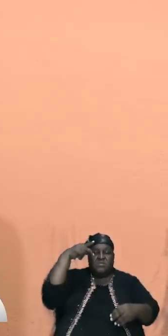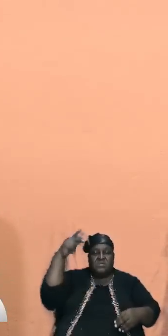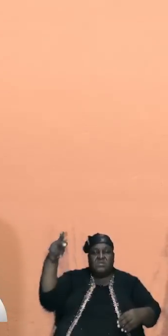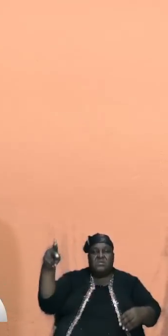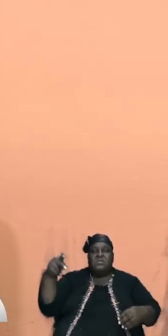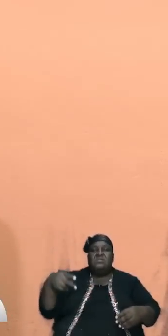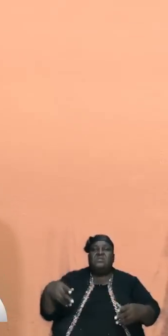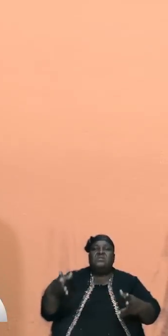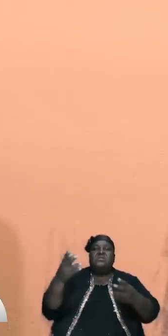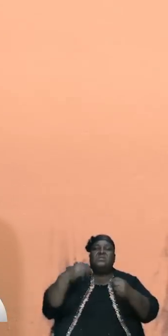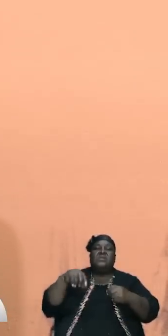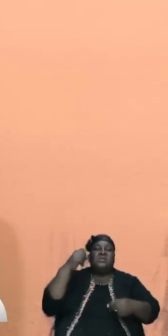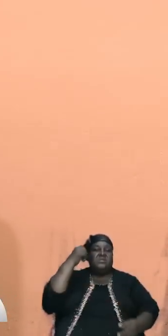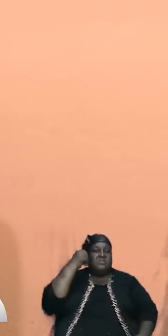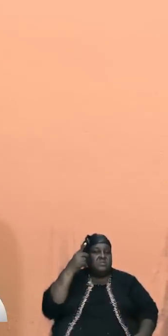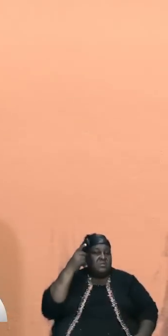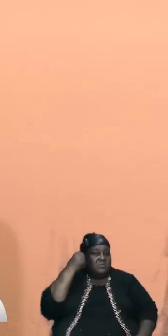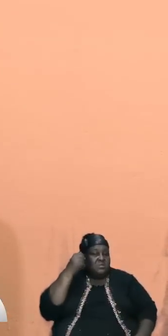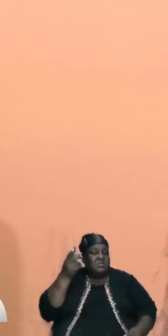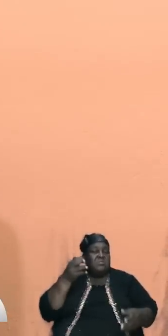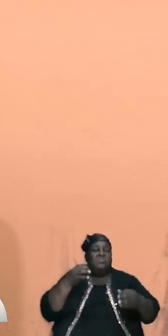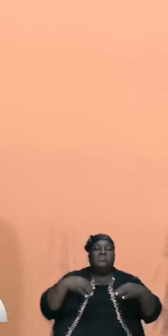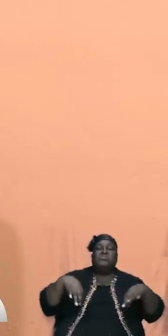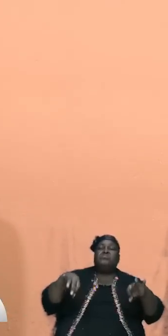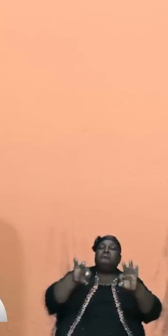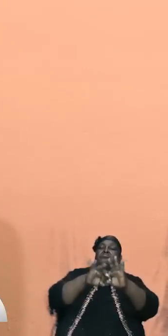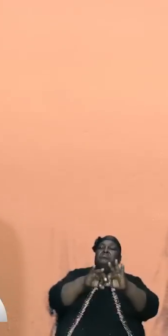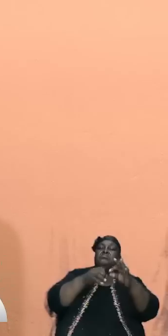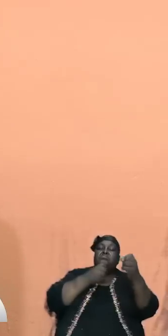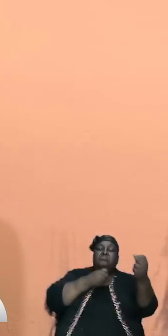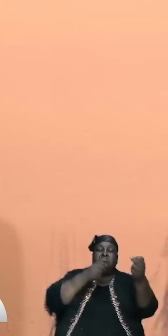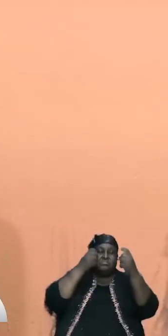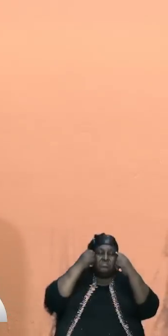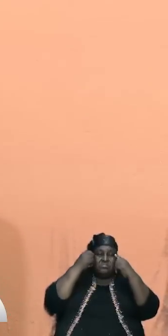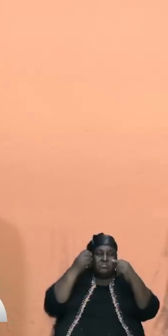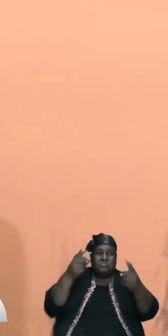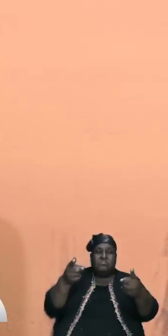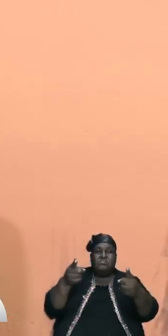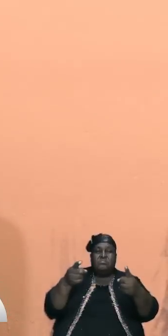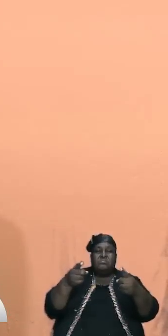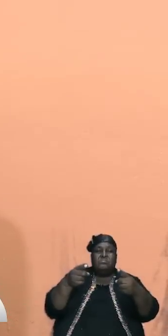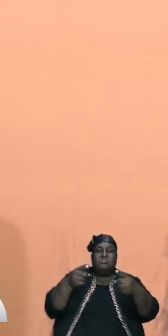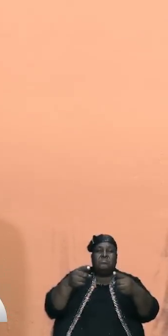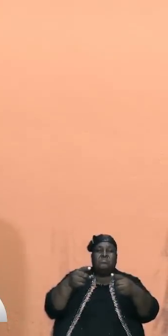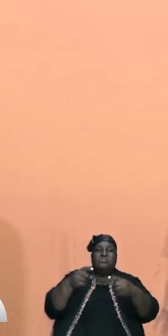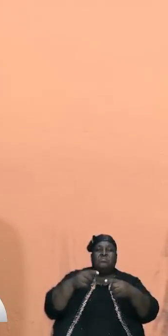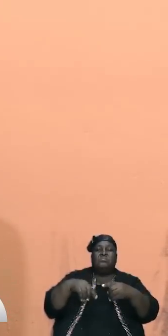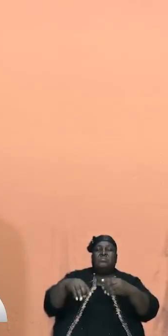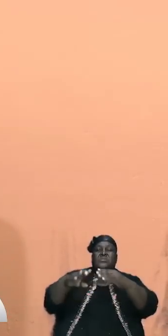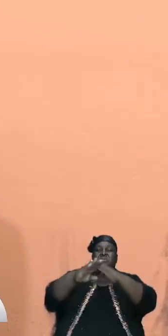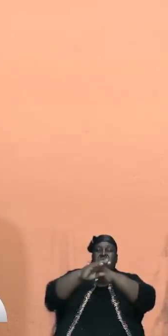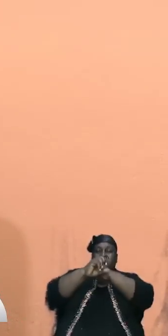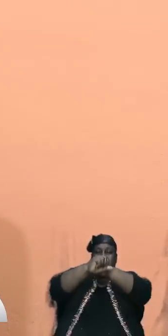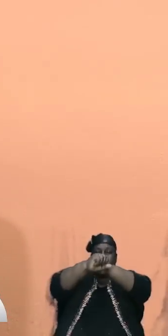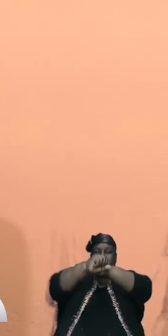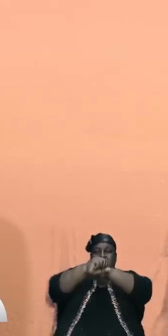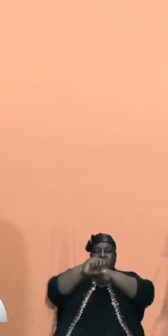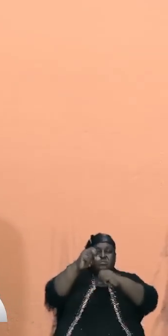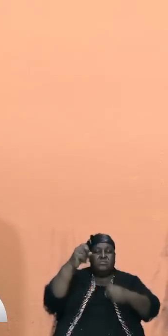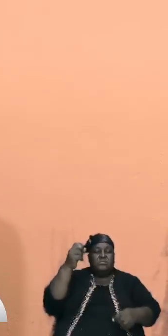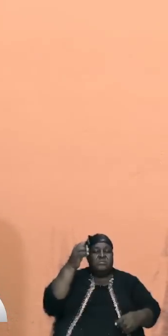Understanding the significance of sound doctrine can shield us from false teaching and enhance our